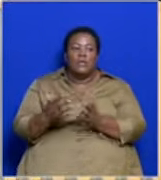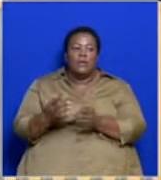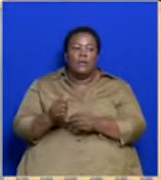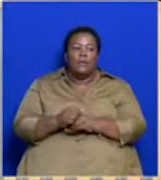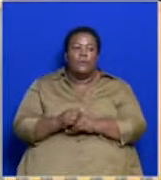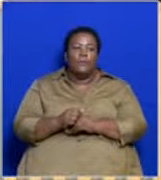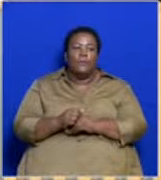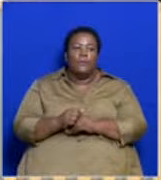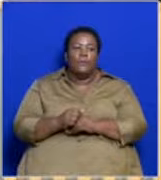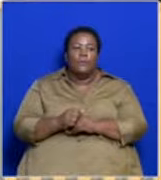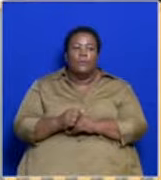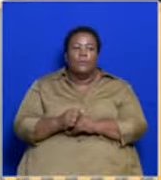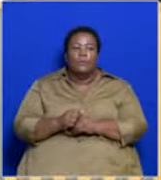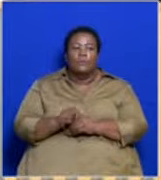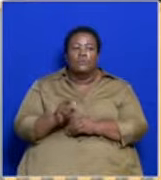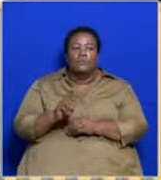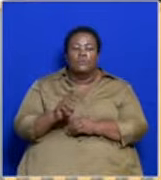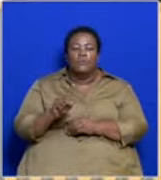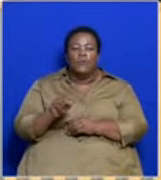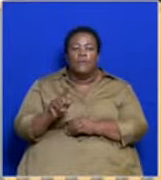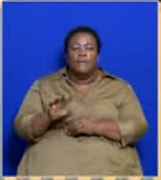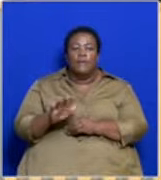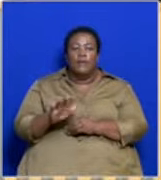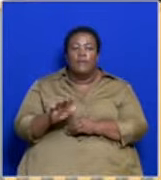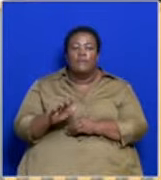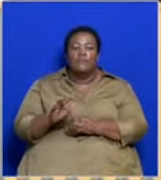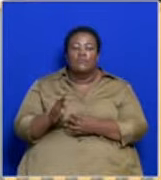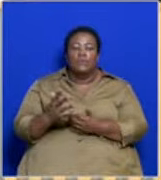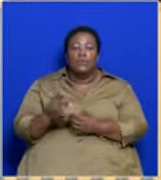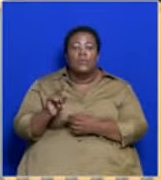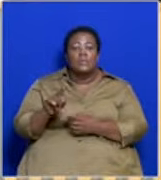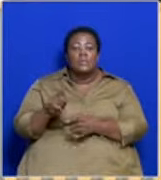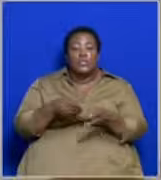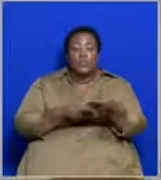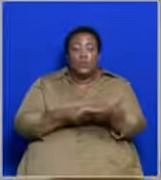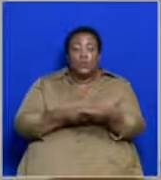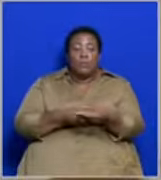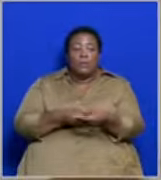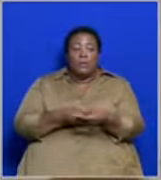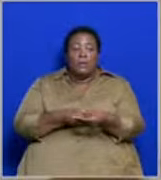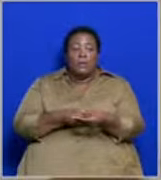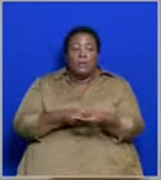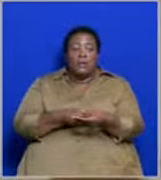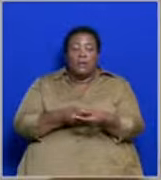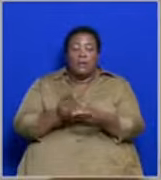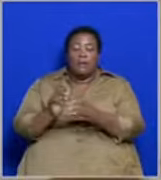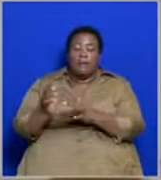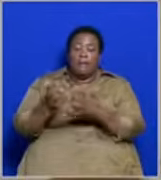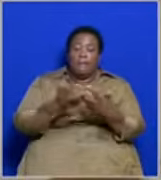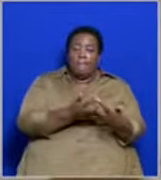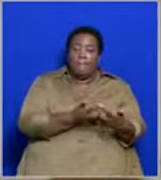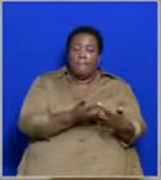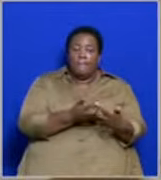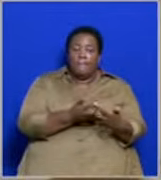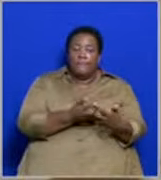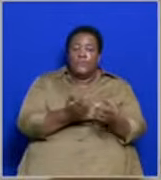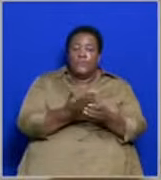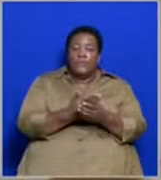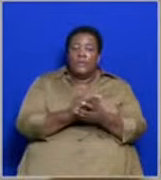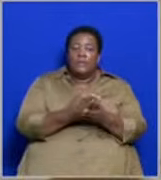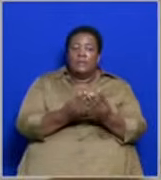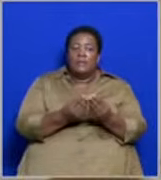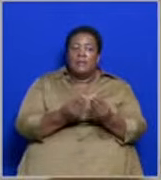/2022. So in any event, this document doesn't correlate to the case numbers allocated to